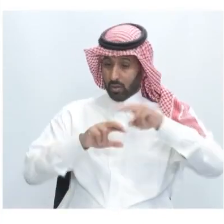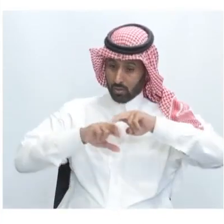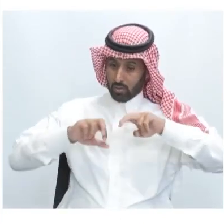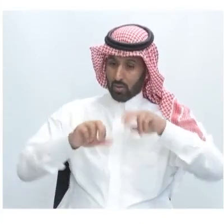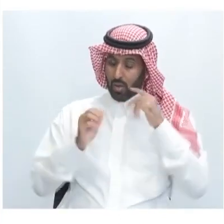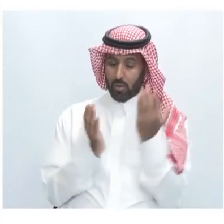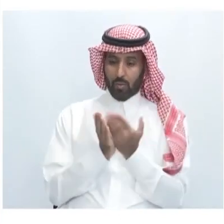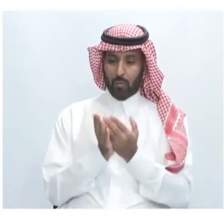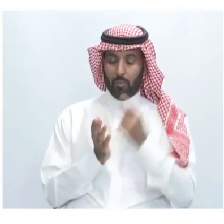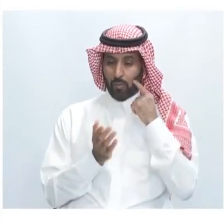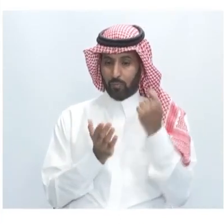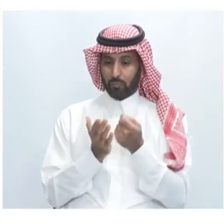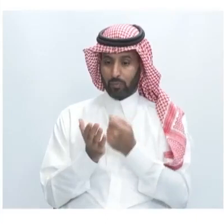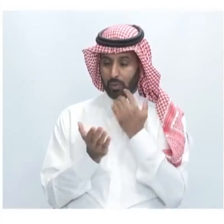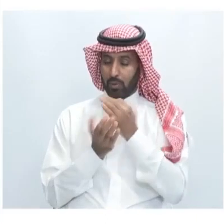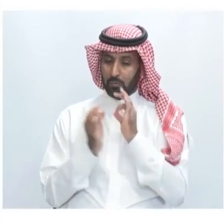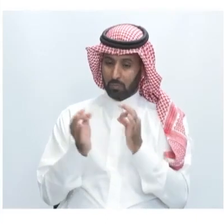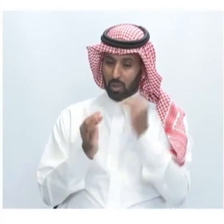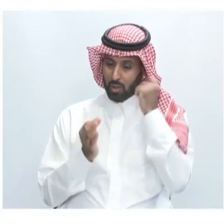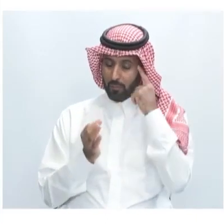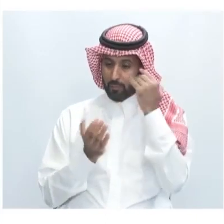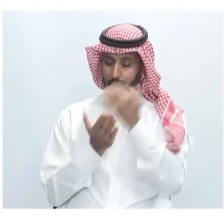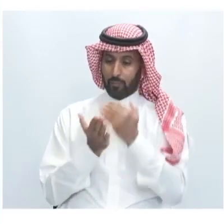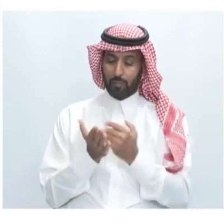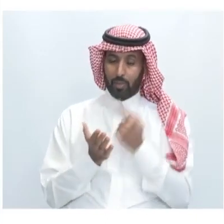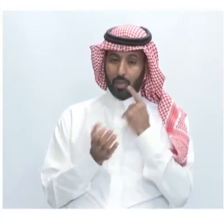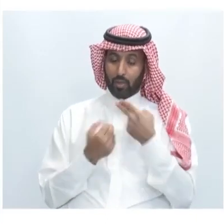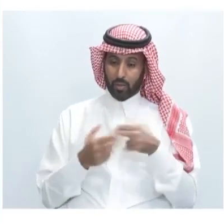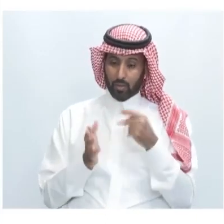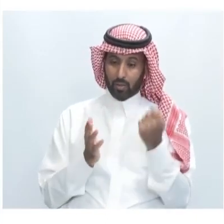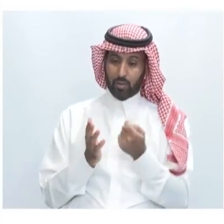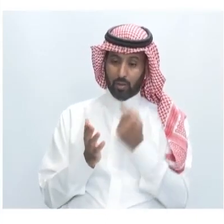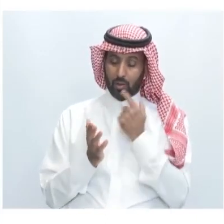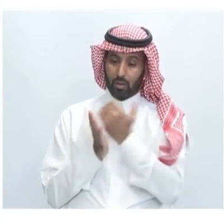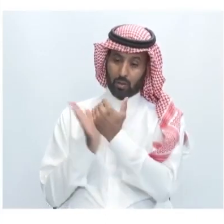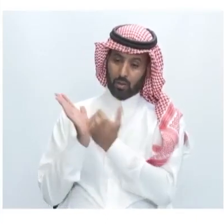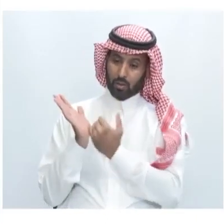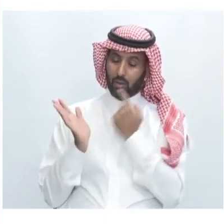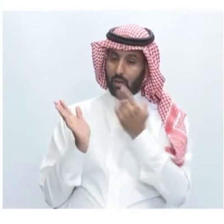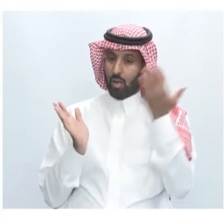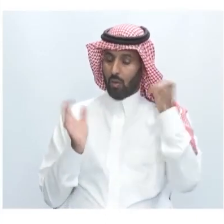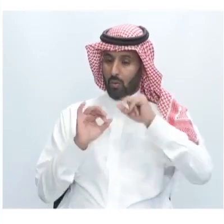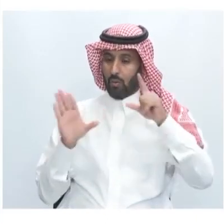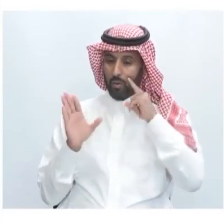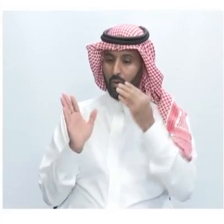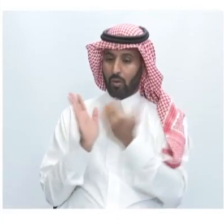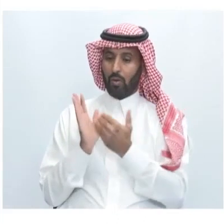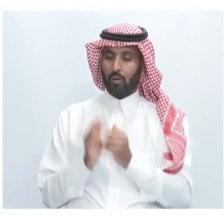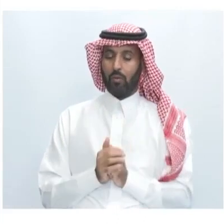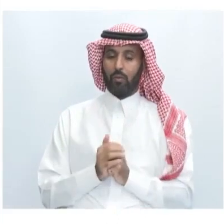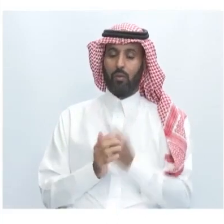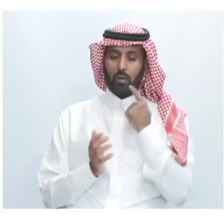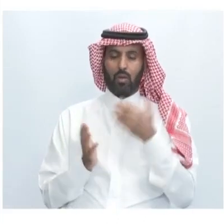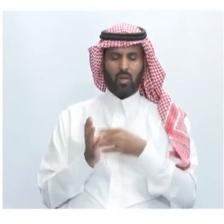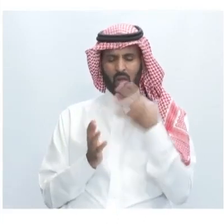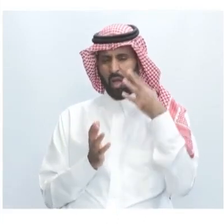subject, taking notes, and organizing my ideas. I had started writing the essay a week before it was due. By